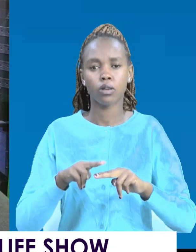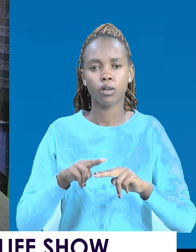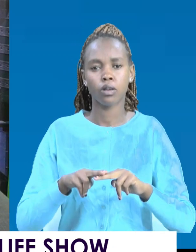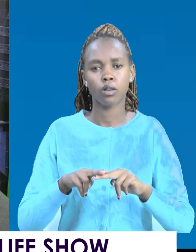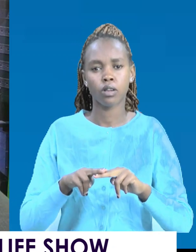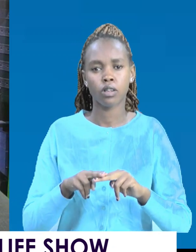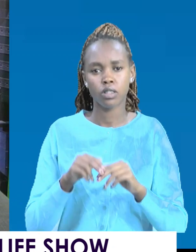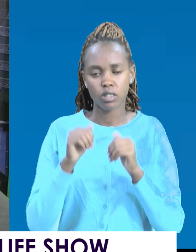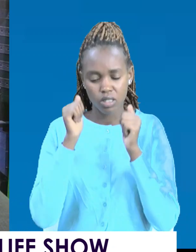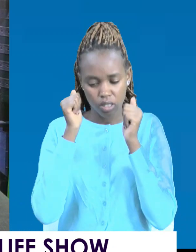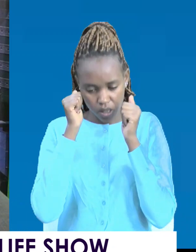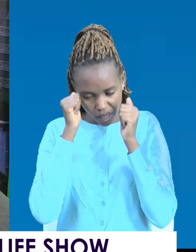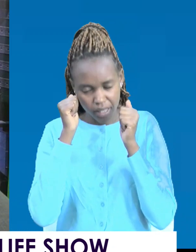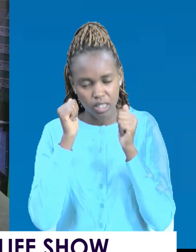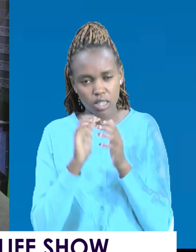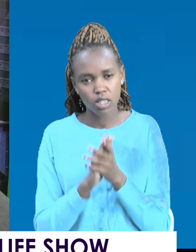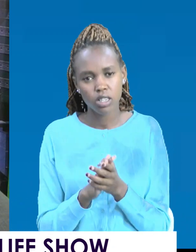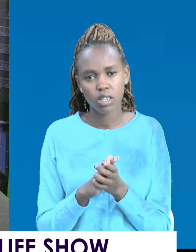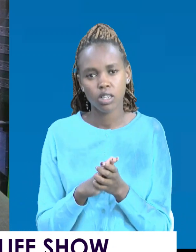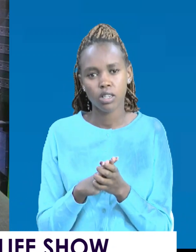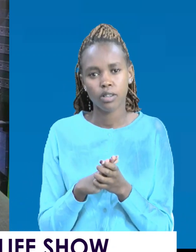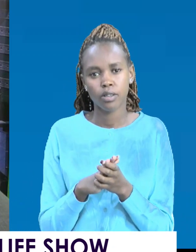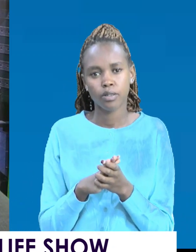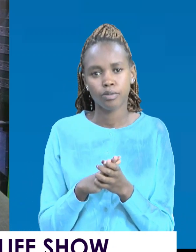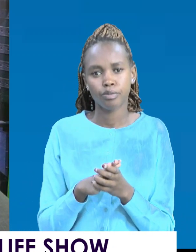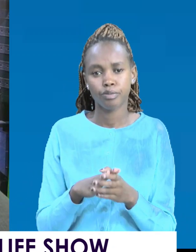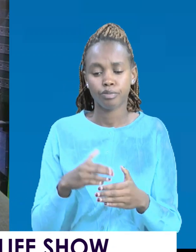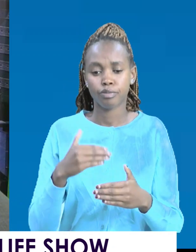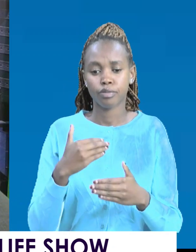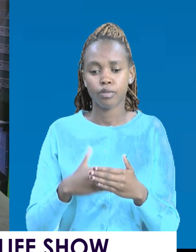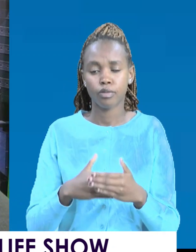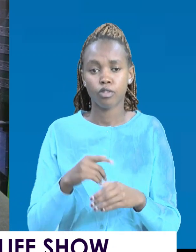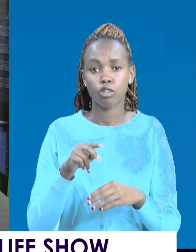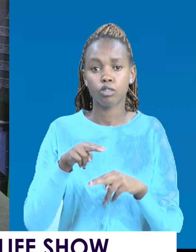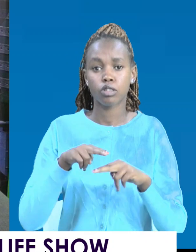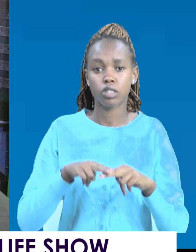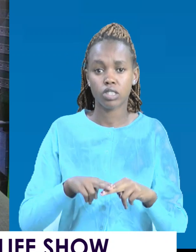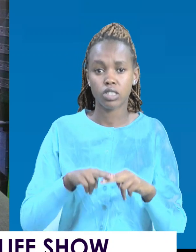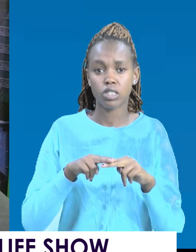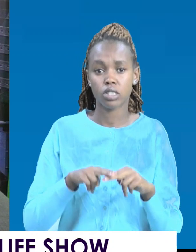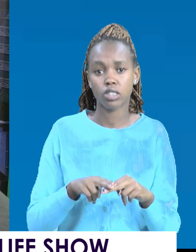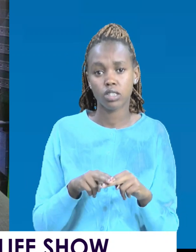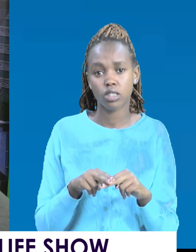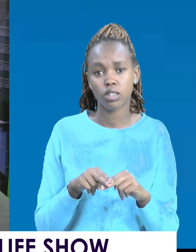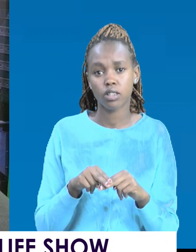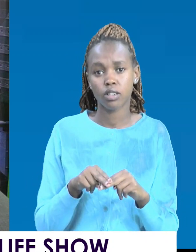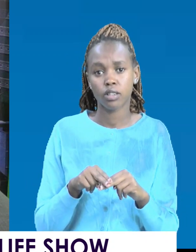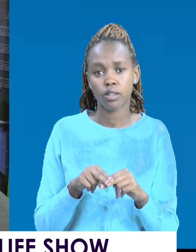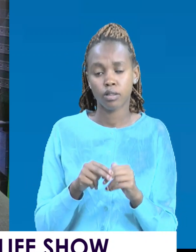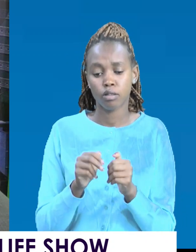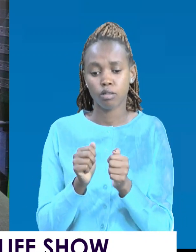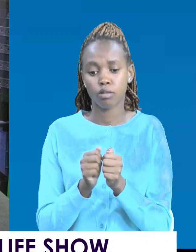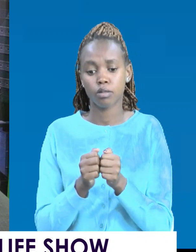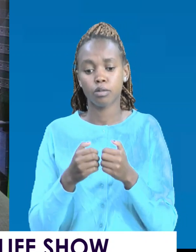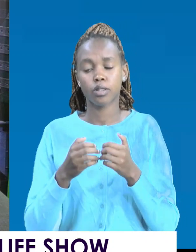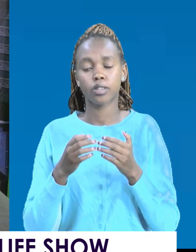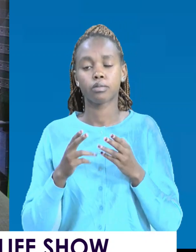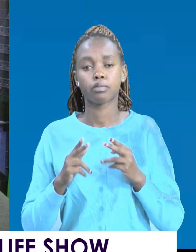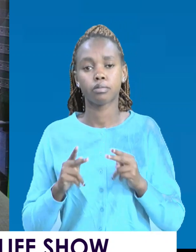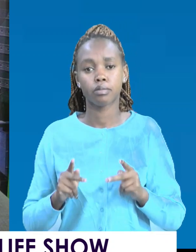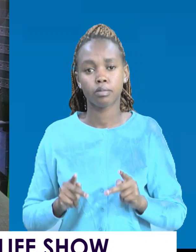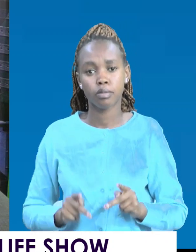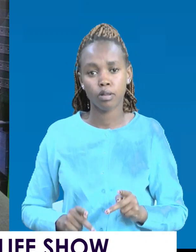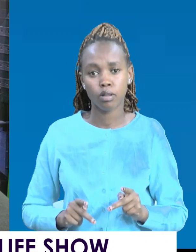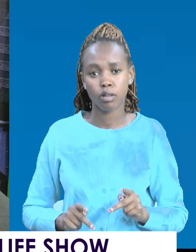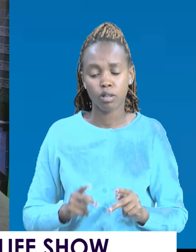and study, really study, before you sit down with somebody. Look at where they